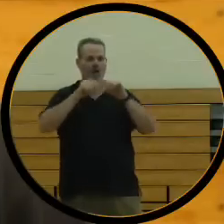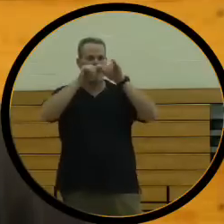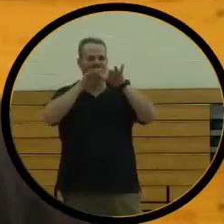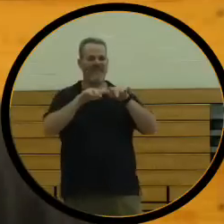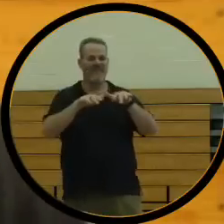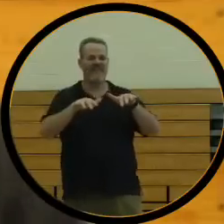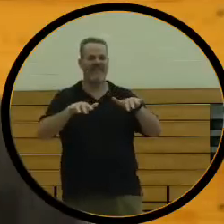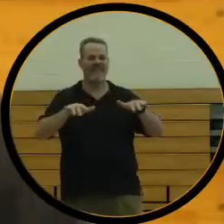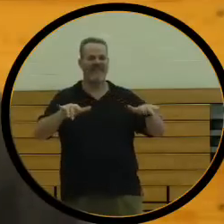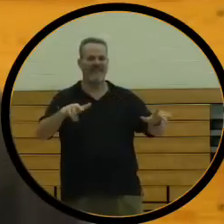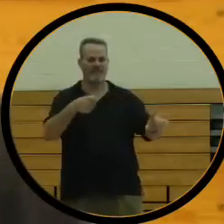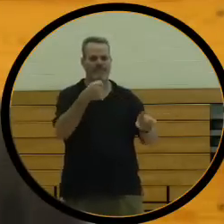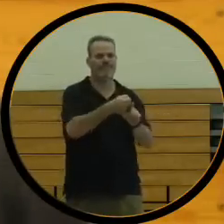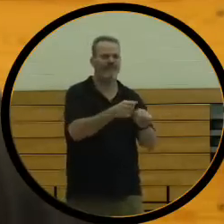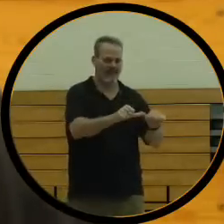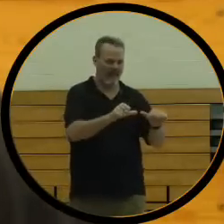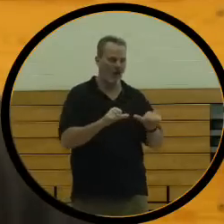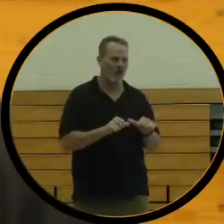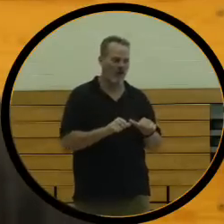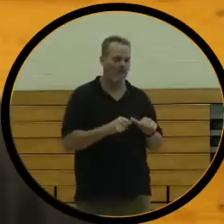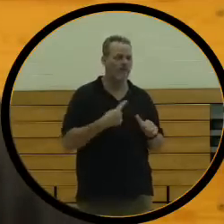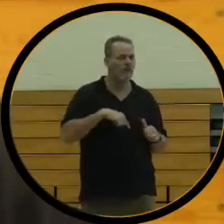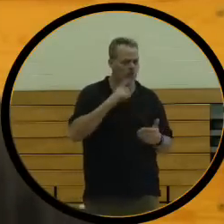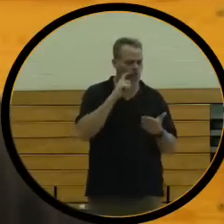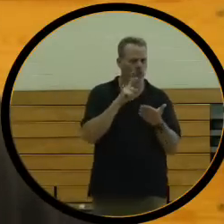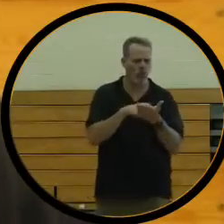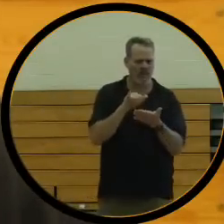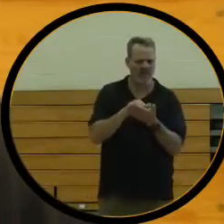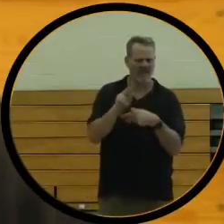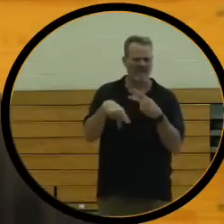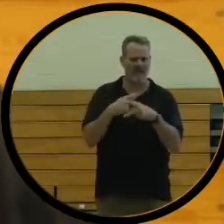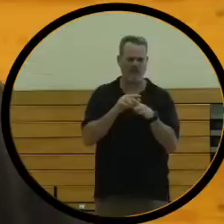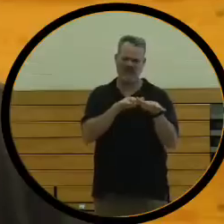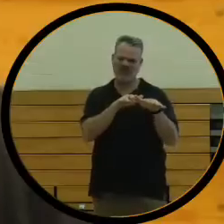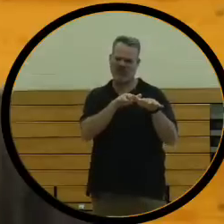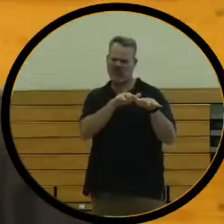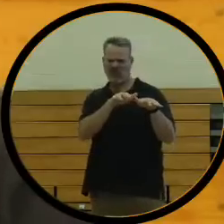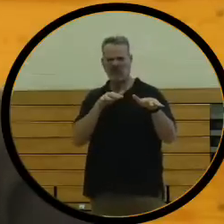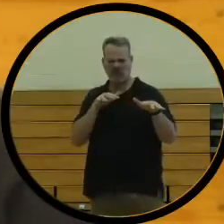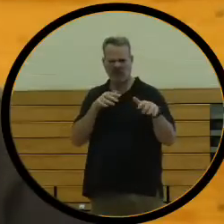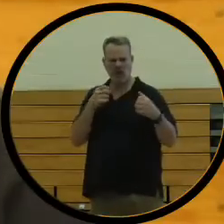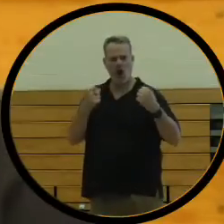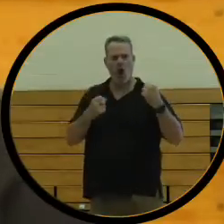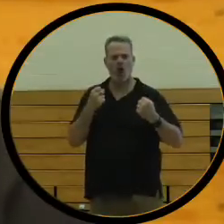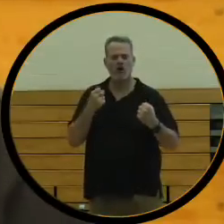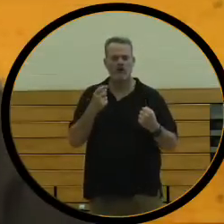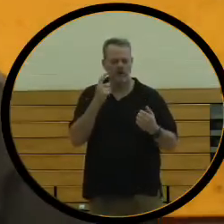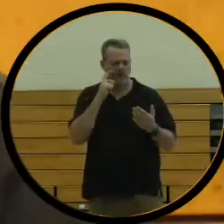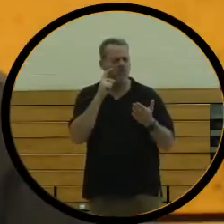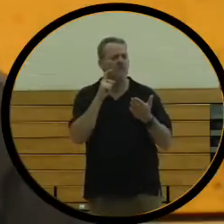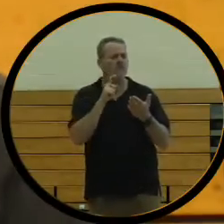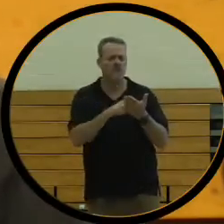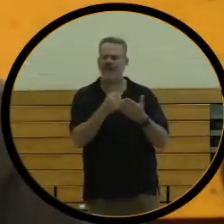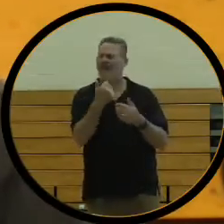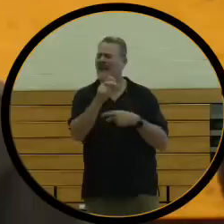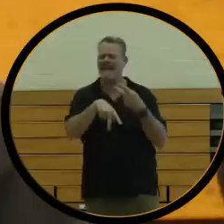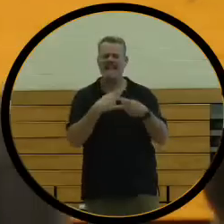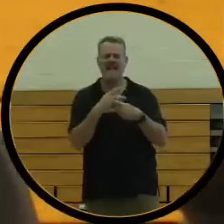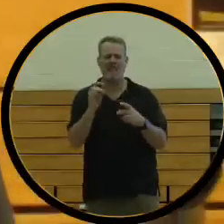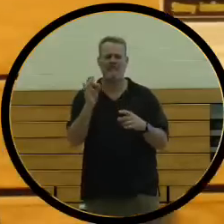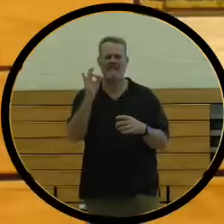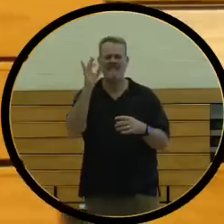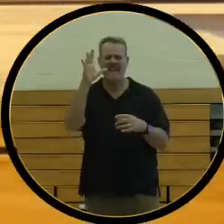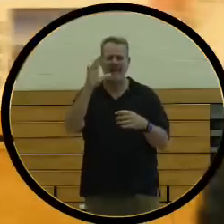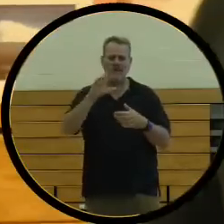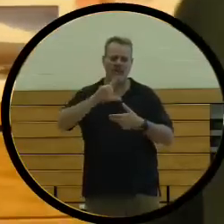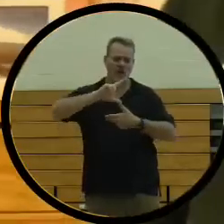So we recognize, you know, the traffic congestion, because we look at that with every disaster,